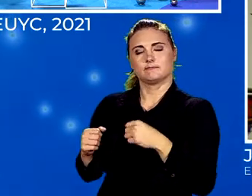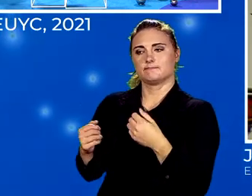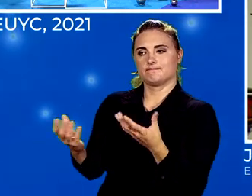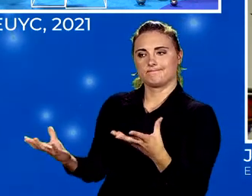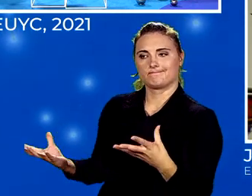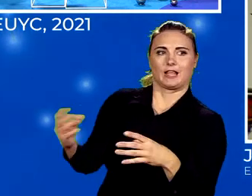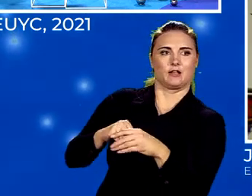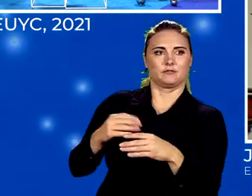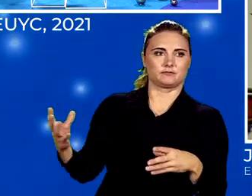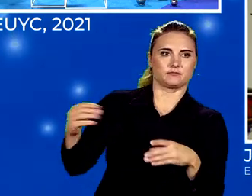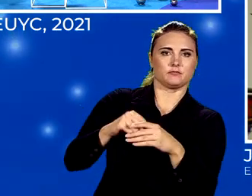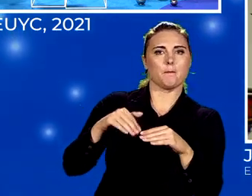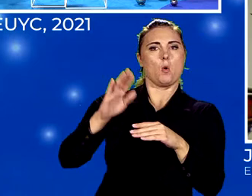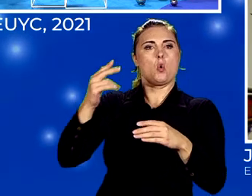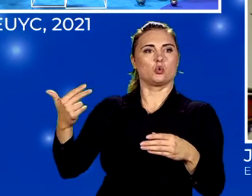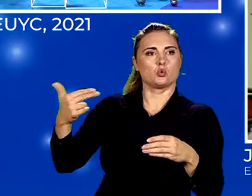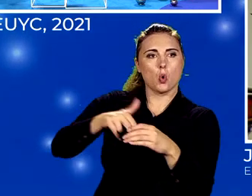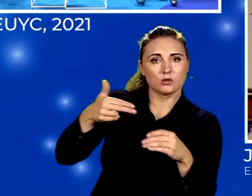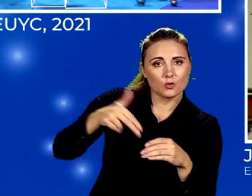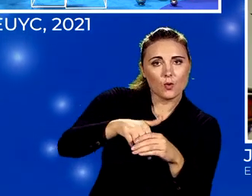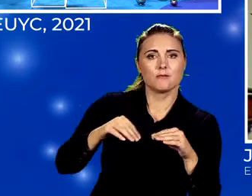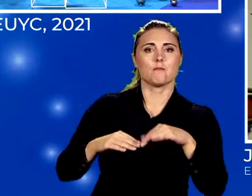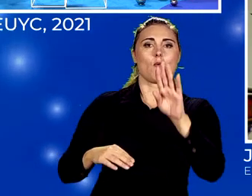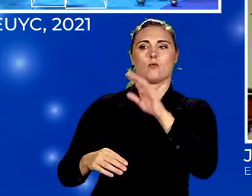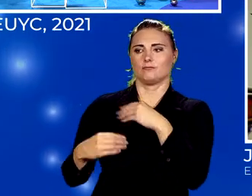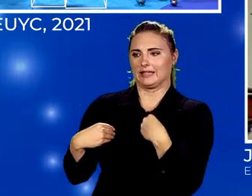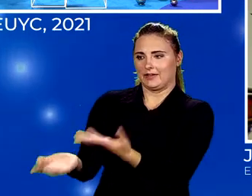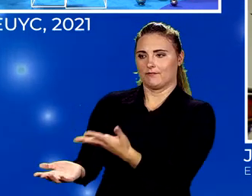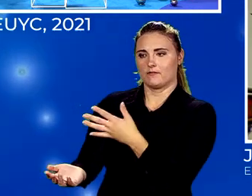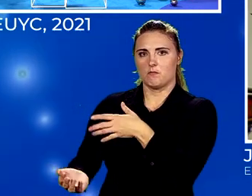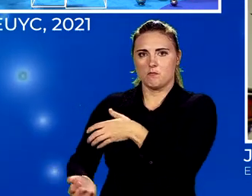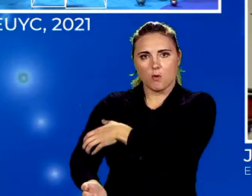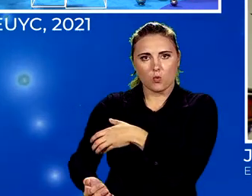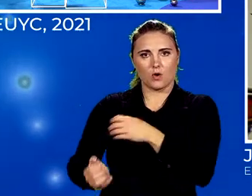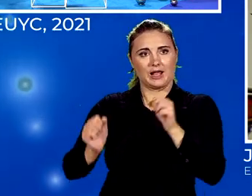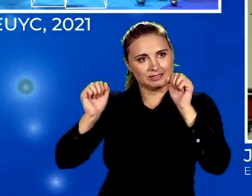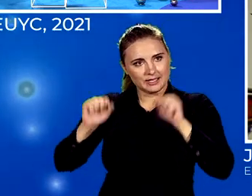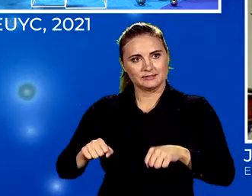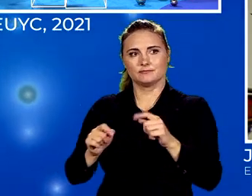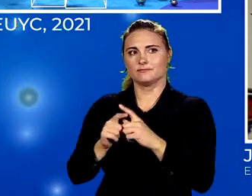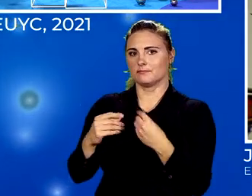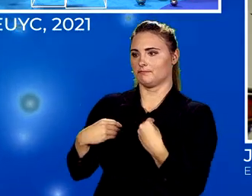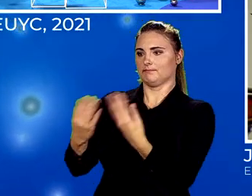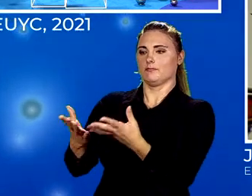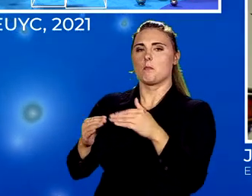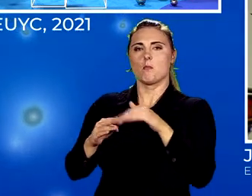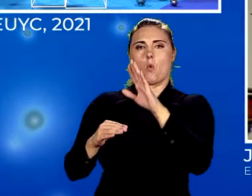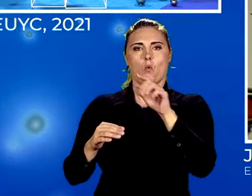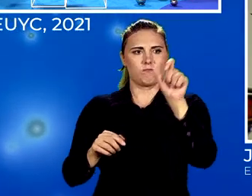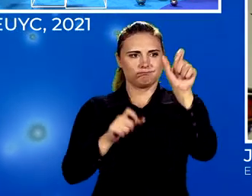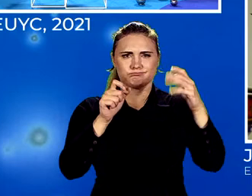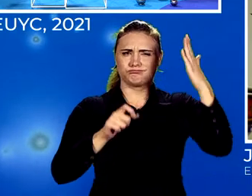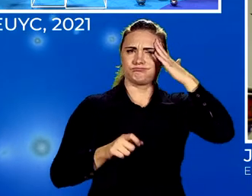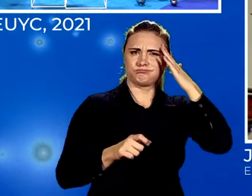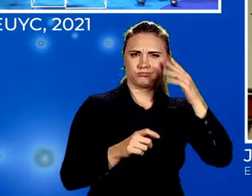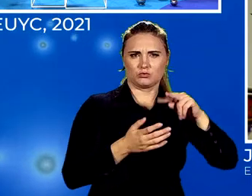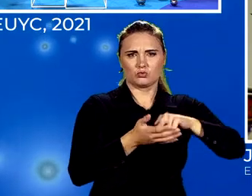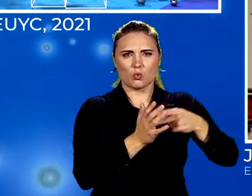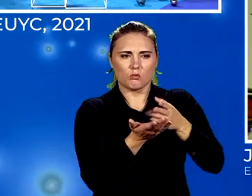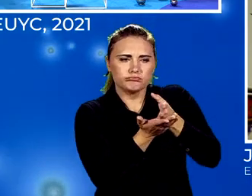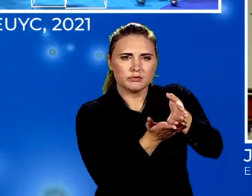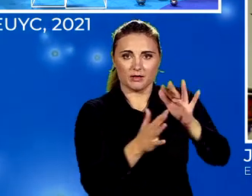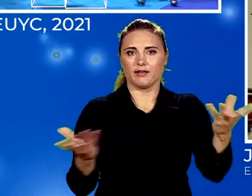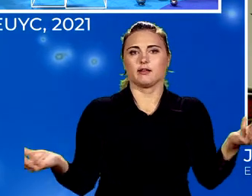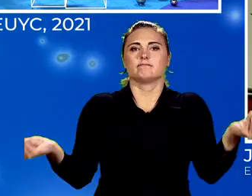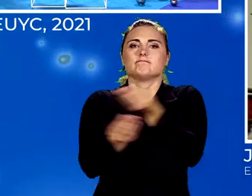how we can empower young people and do this with the help of an expert. This is an excellent, I think, example of how we, the institutions, work with the experts who work then